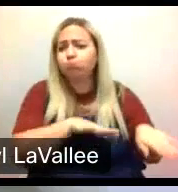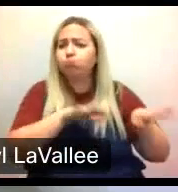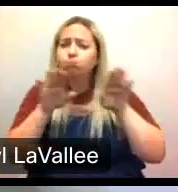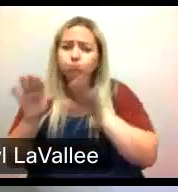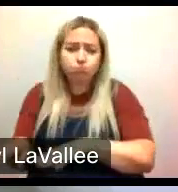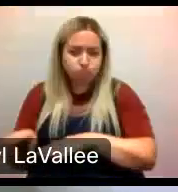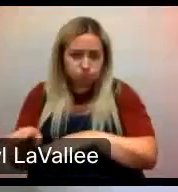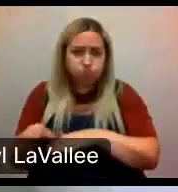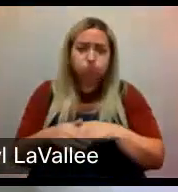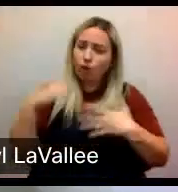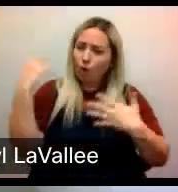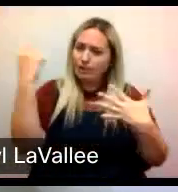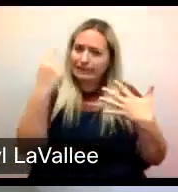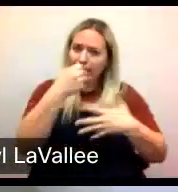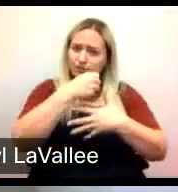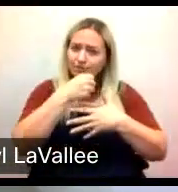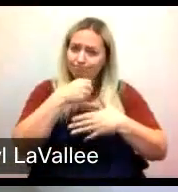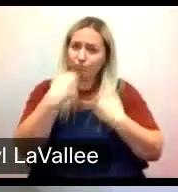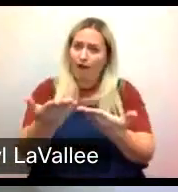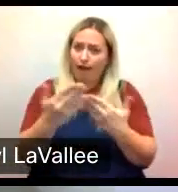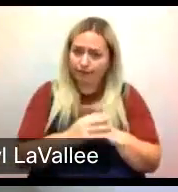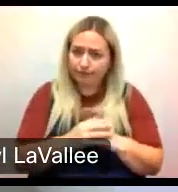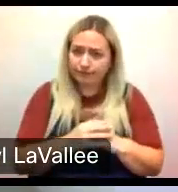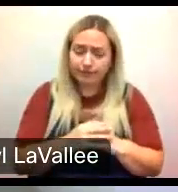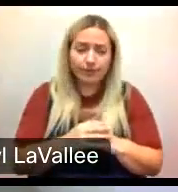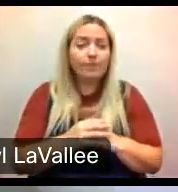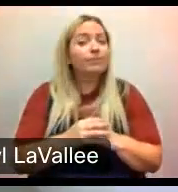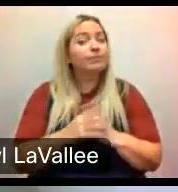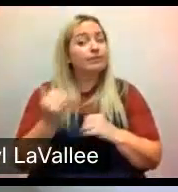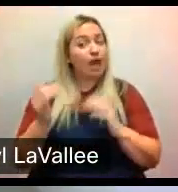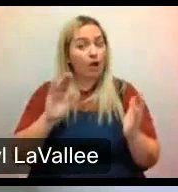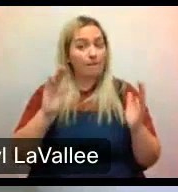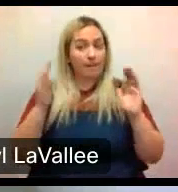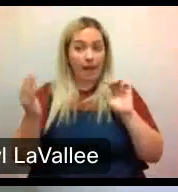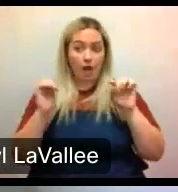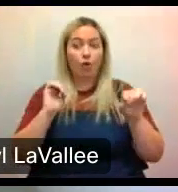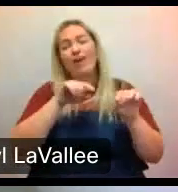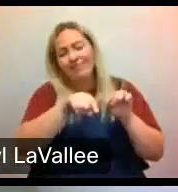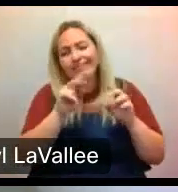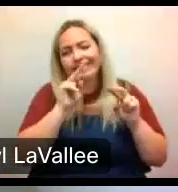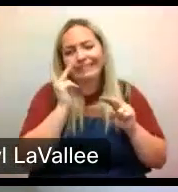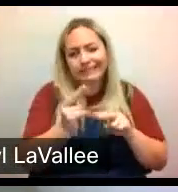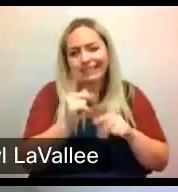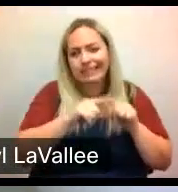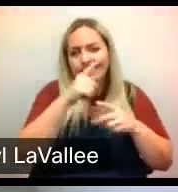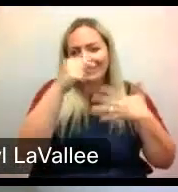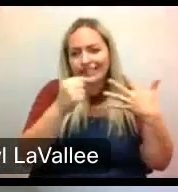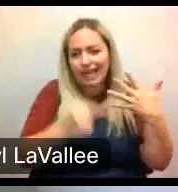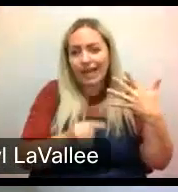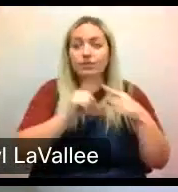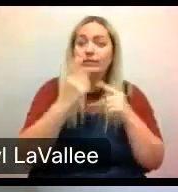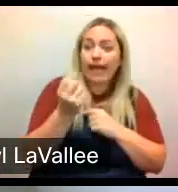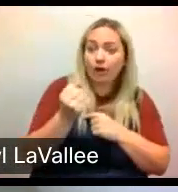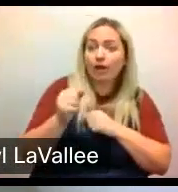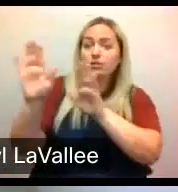he's provided these details. Now, if we compare or look at these details, he's kind of talking about Saturday, talking about Sunday,